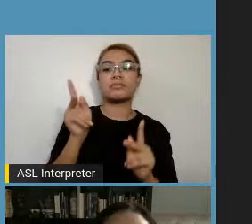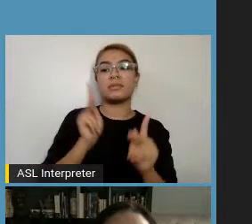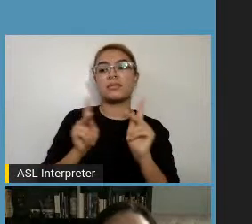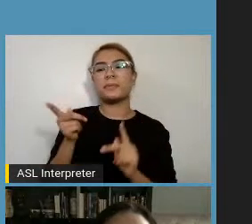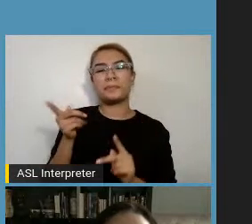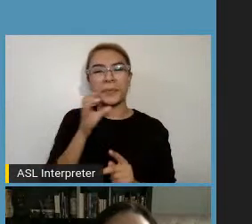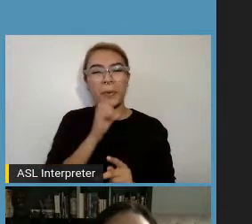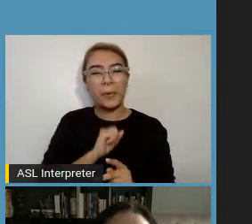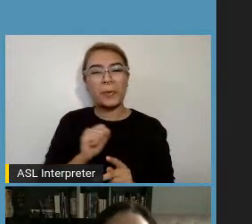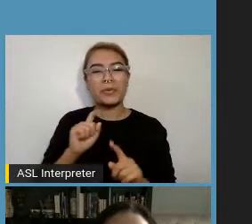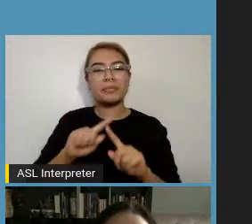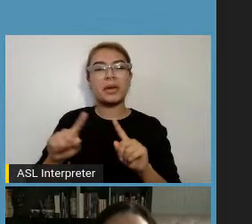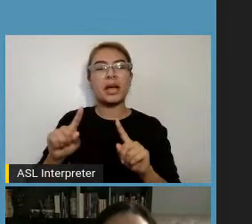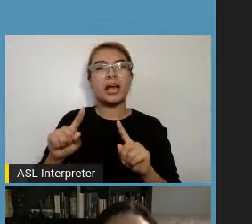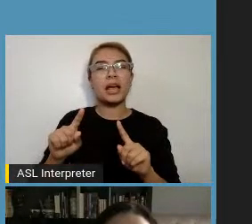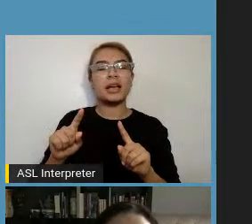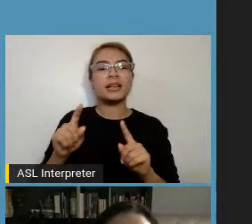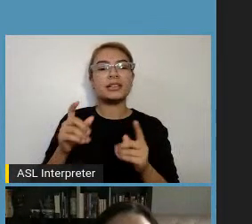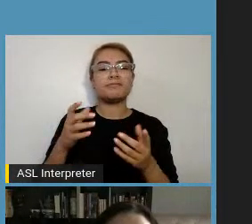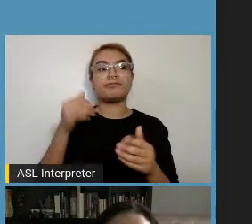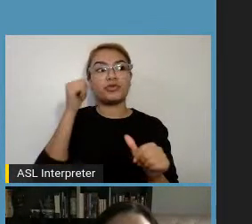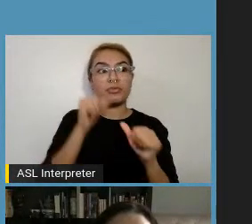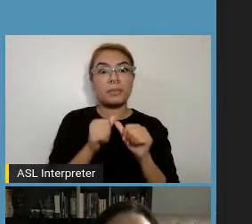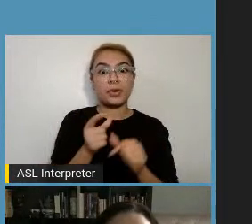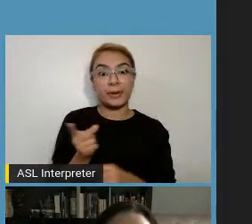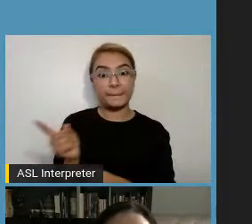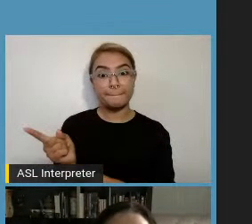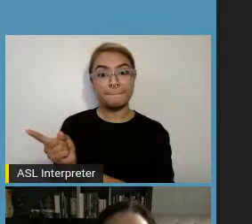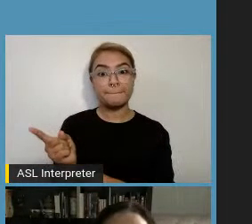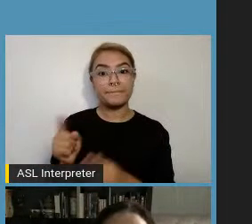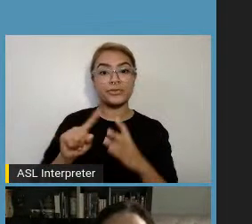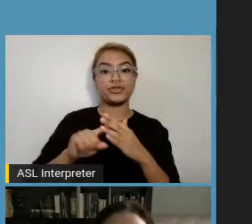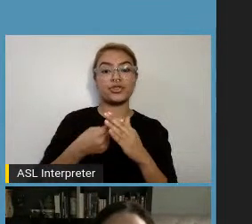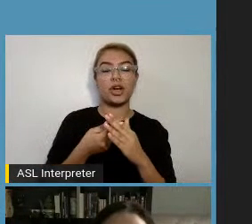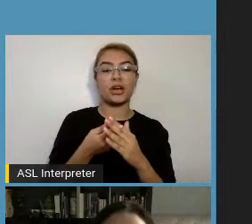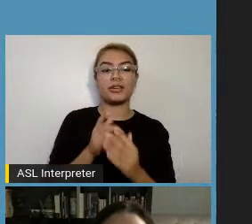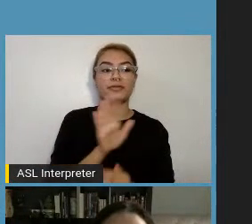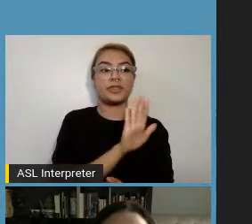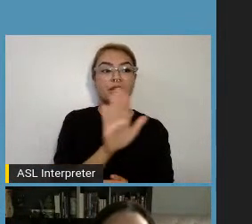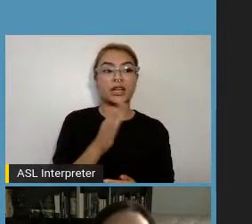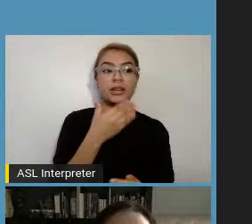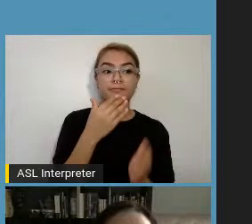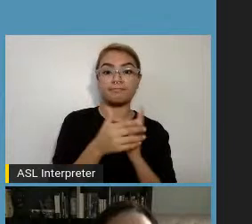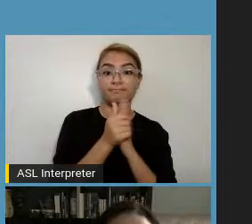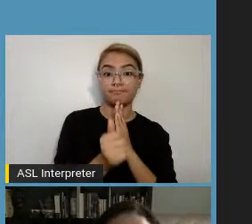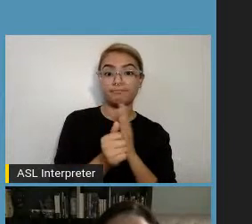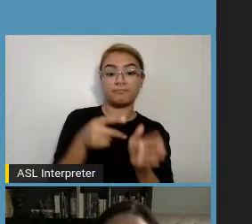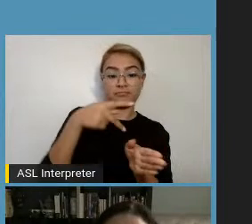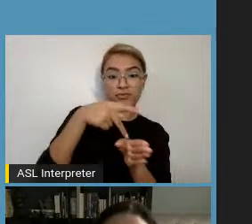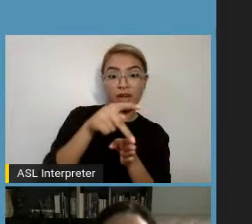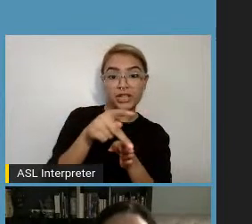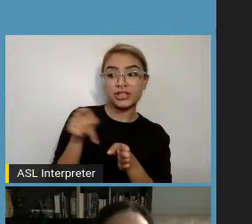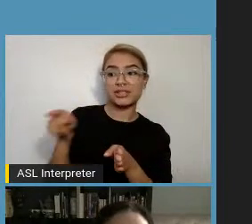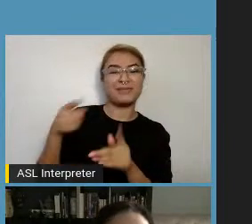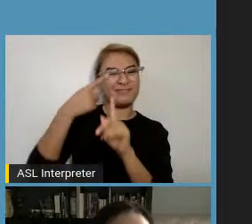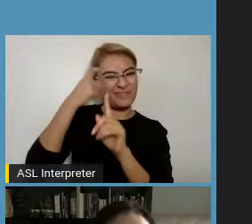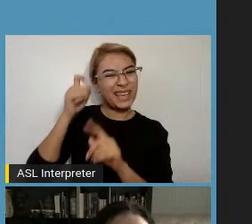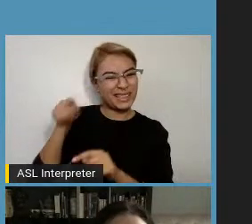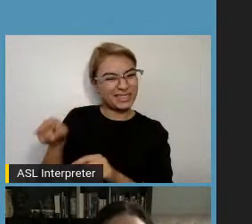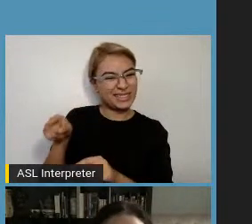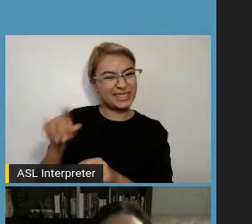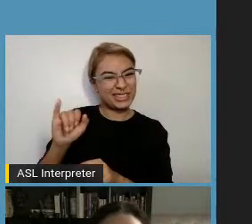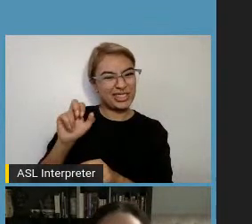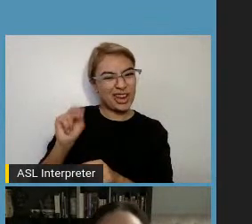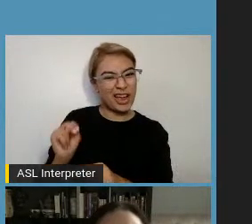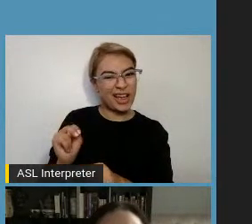and acknowledge the start of their careers being to John and his willingness to let them tag along and never make anybody feel dumb for